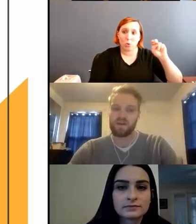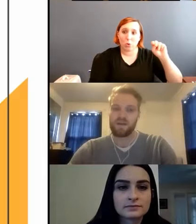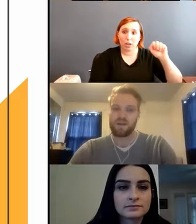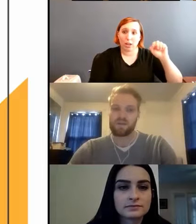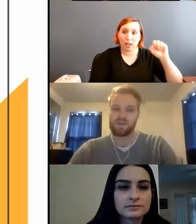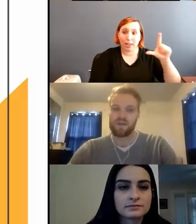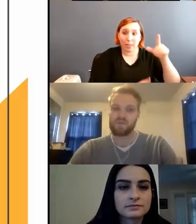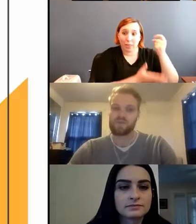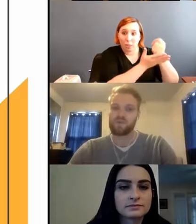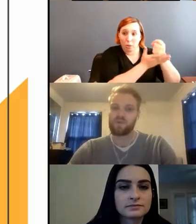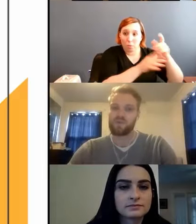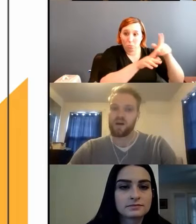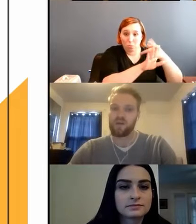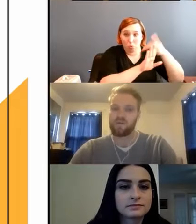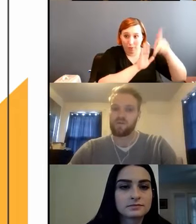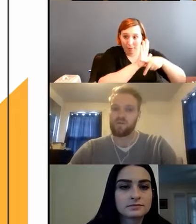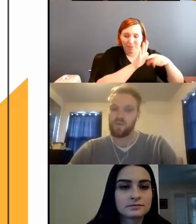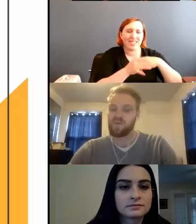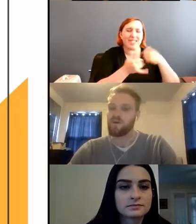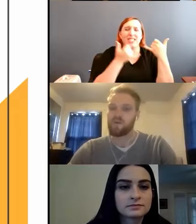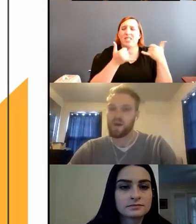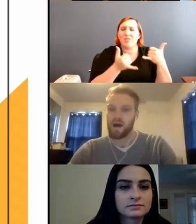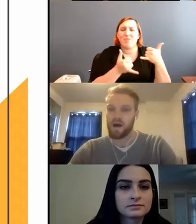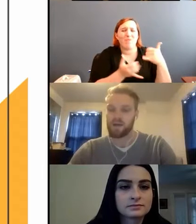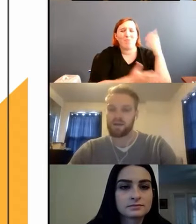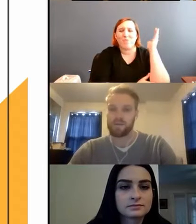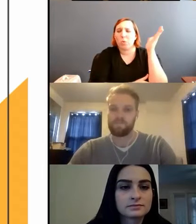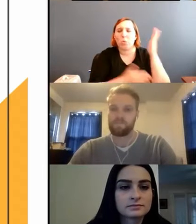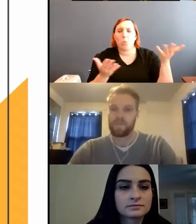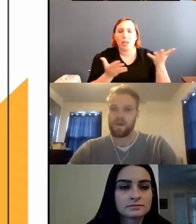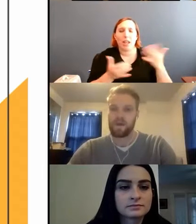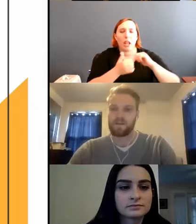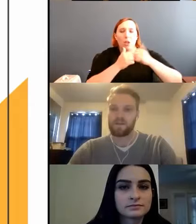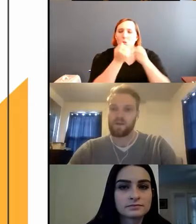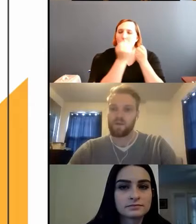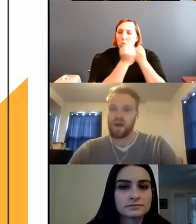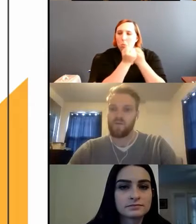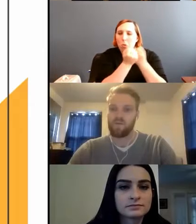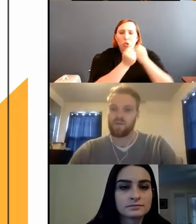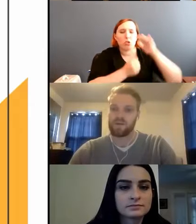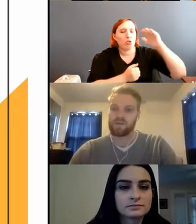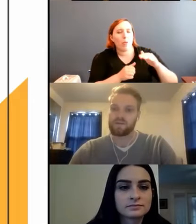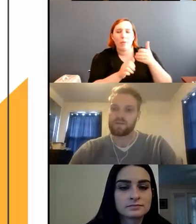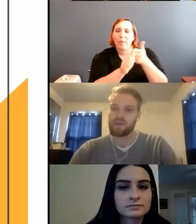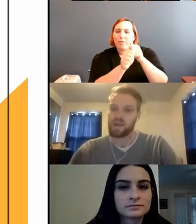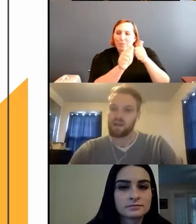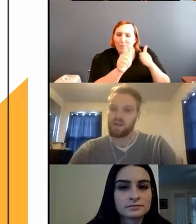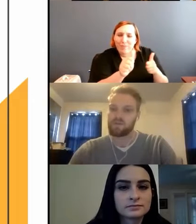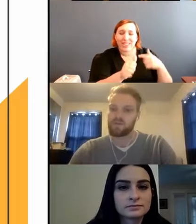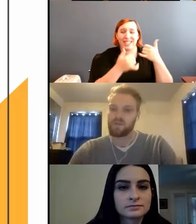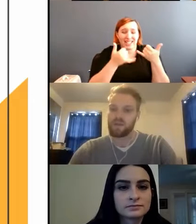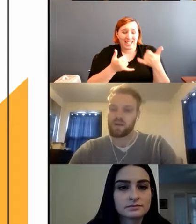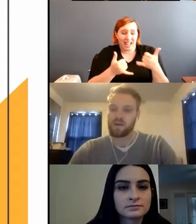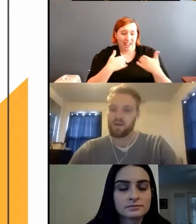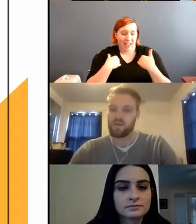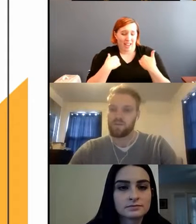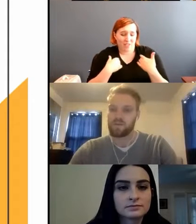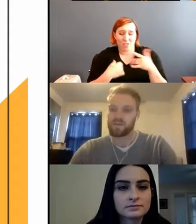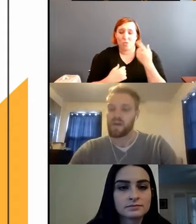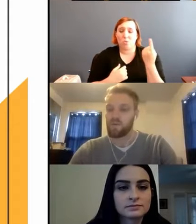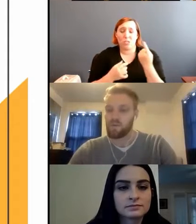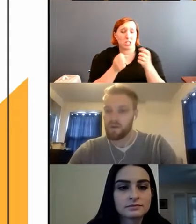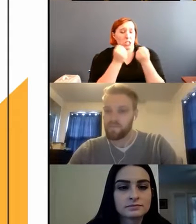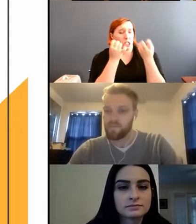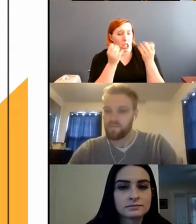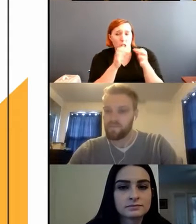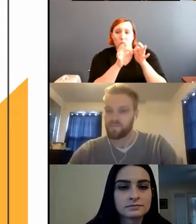discussing how to support your child who may be falling behind. And today we have with us signing and interpreting Ms.